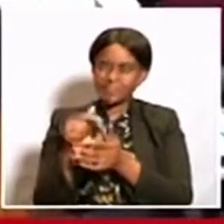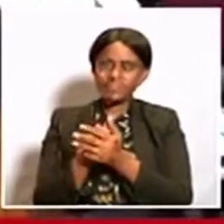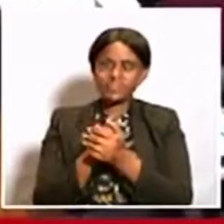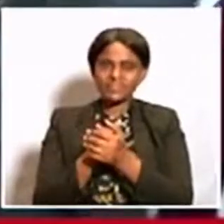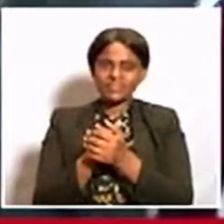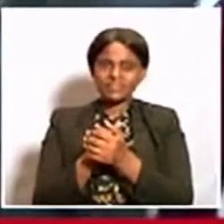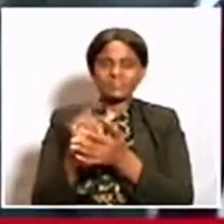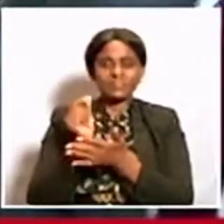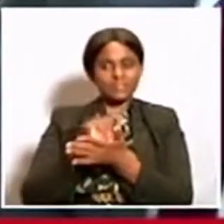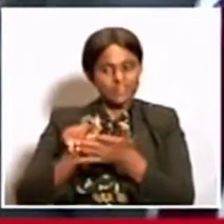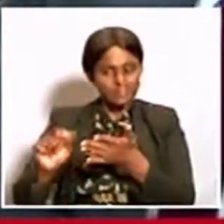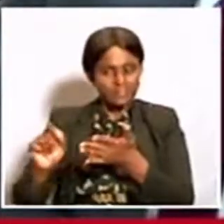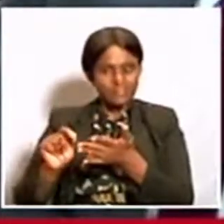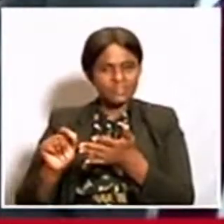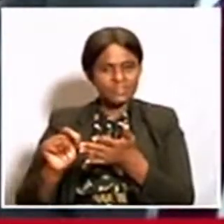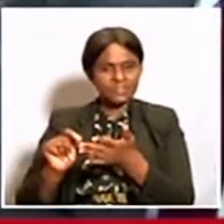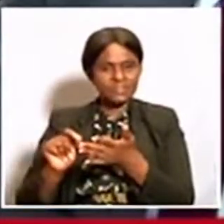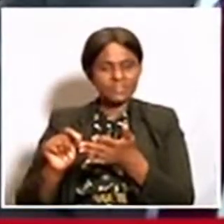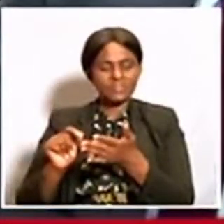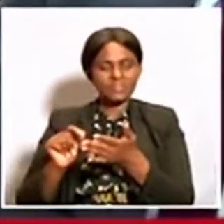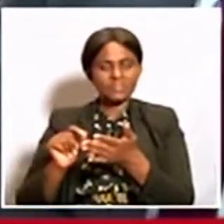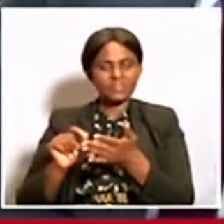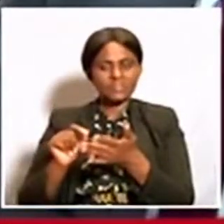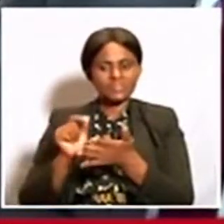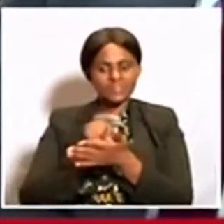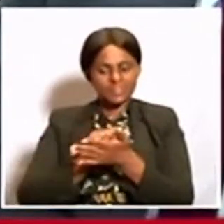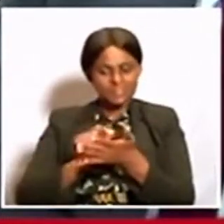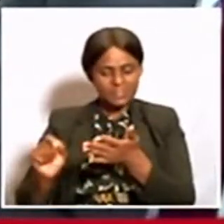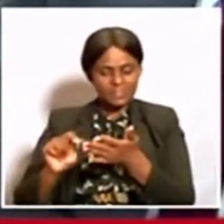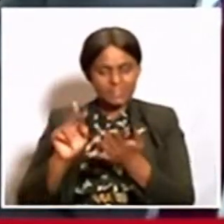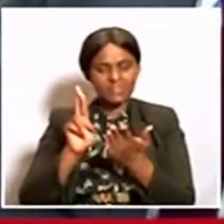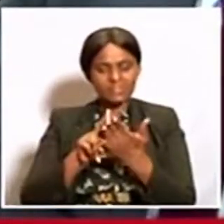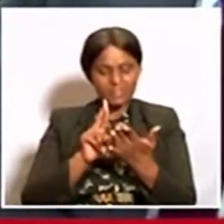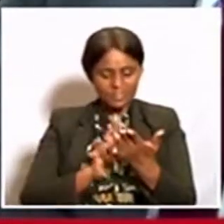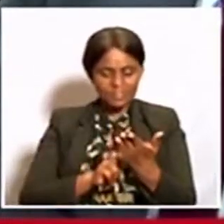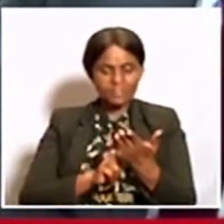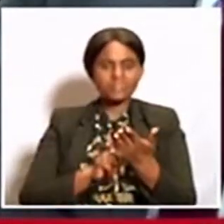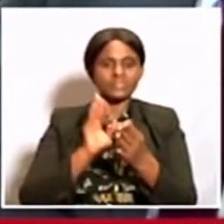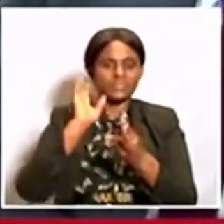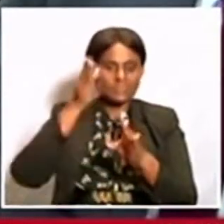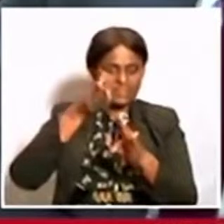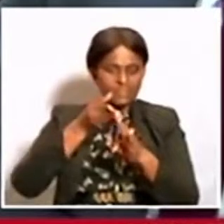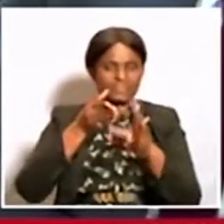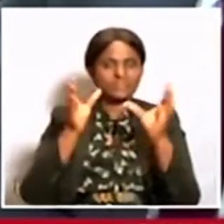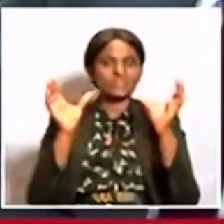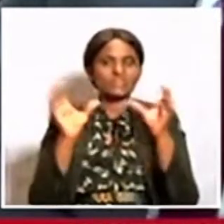It was written in form of reports to the committee.